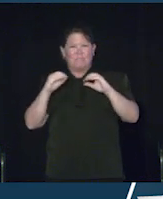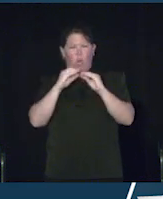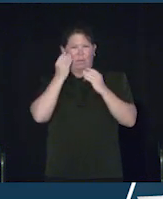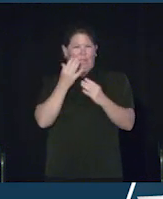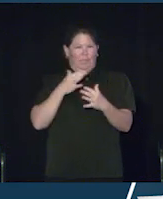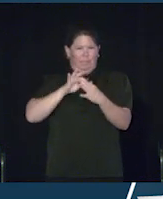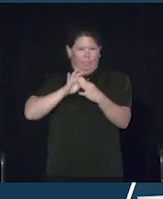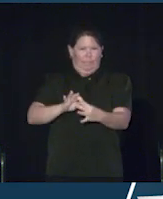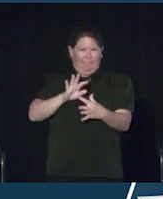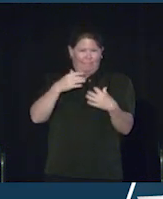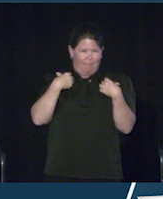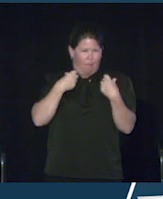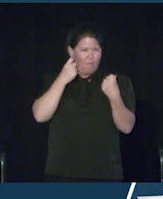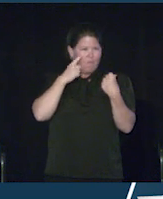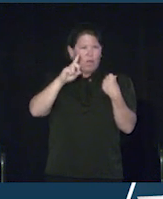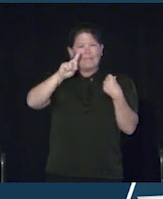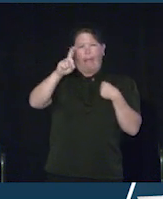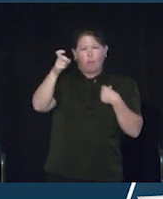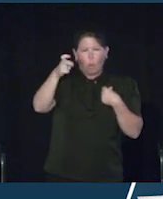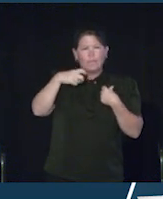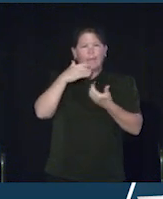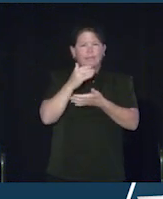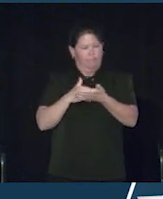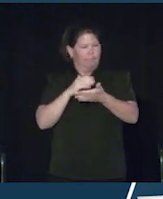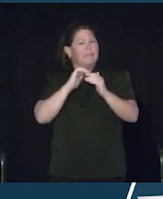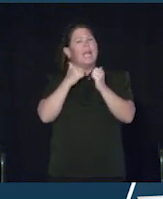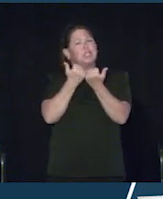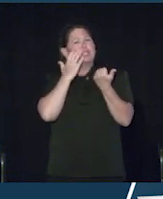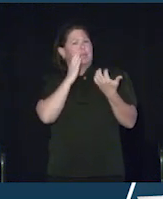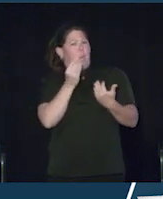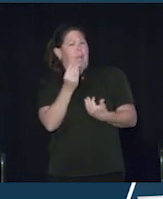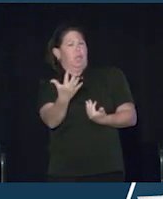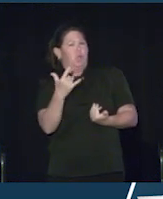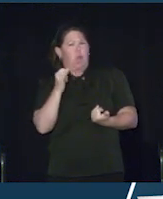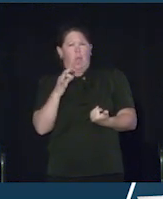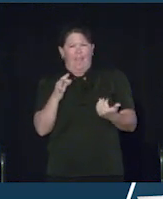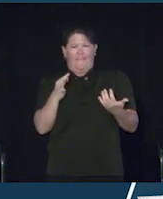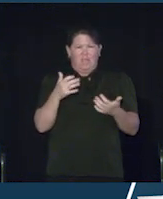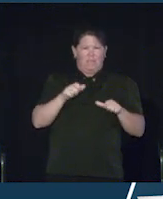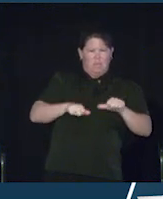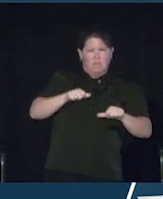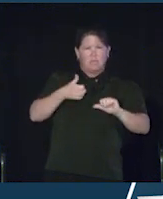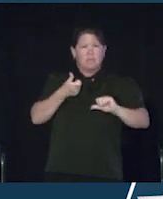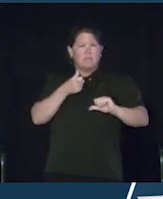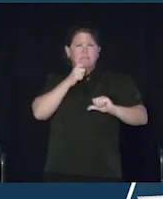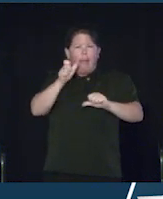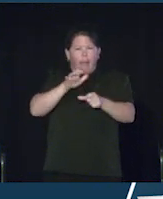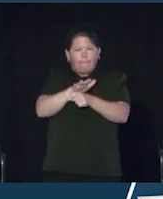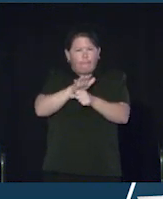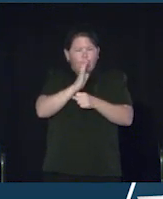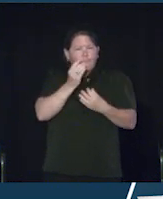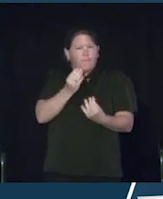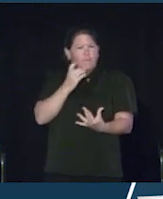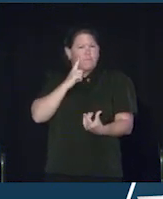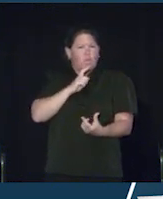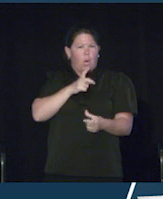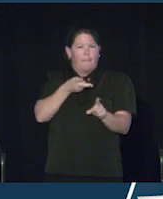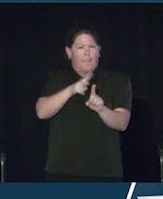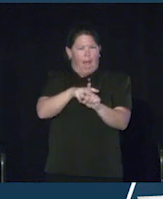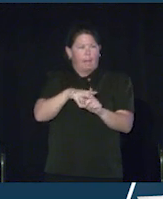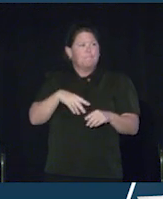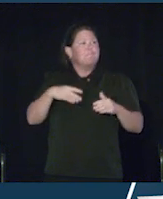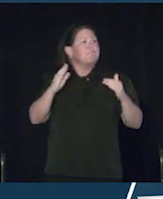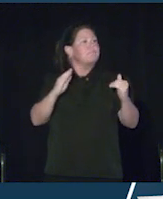So the agency will be in contact with you. And the other thing too, for anyone who applies via our